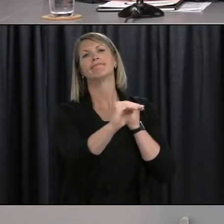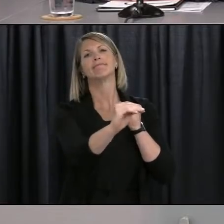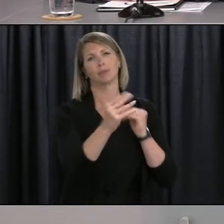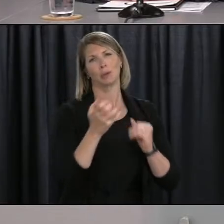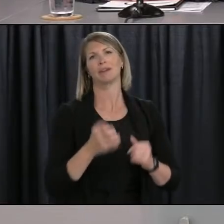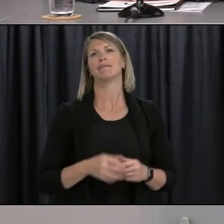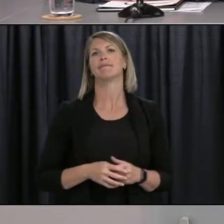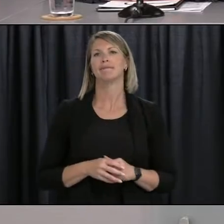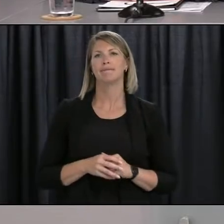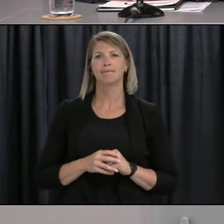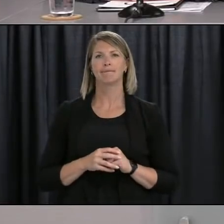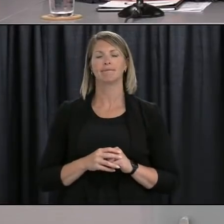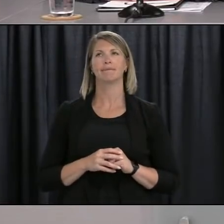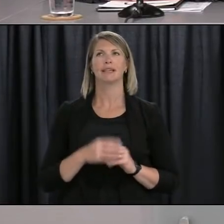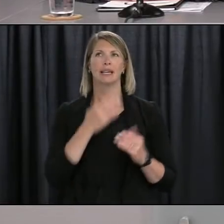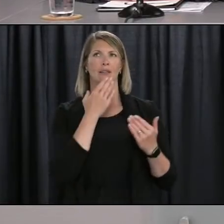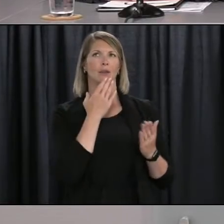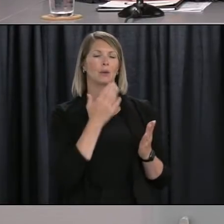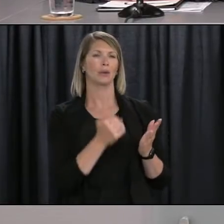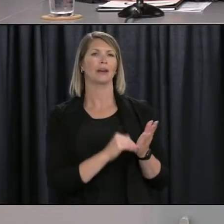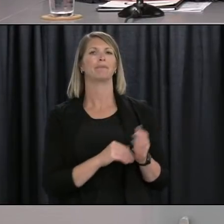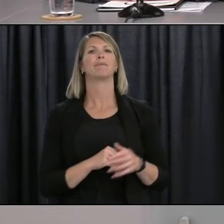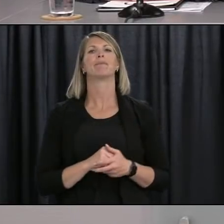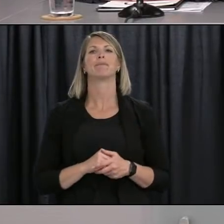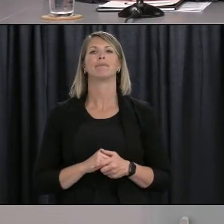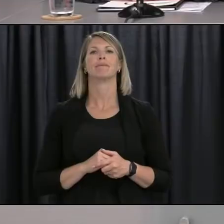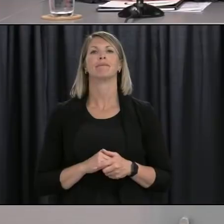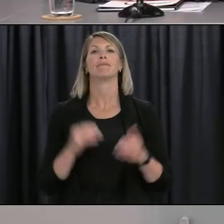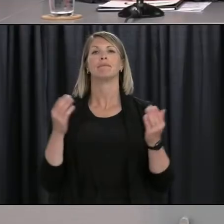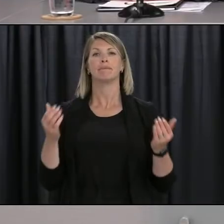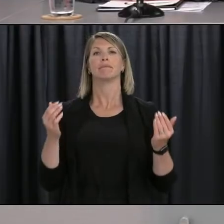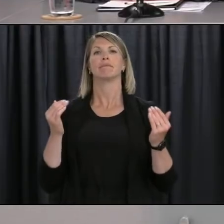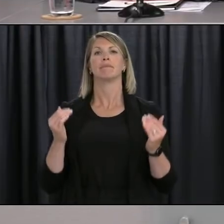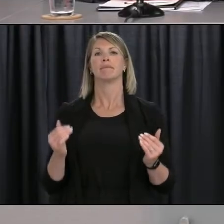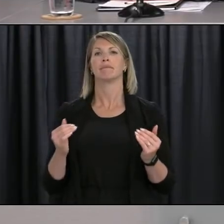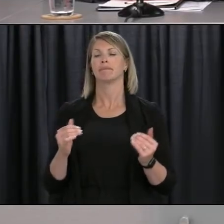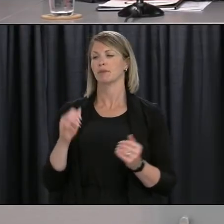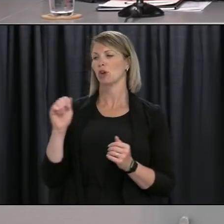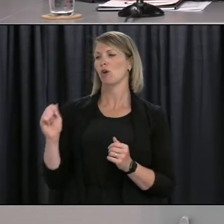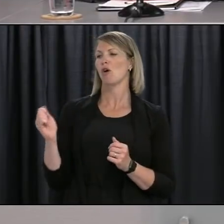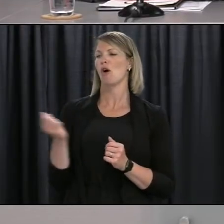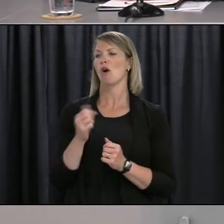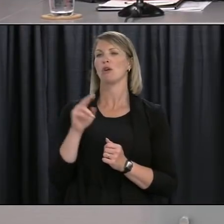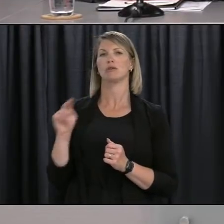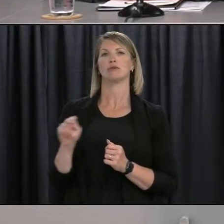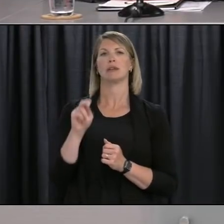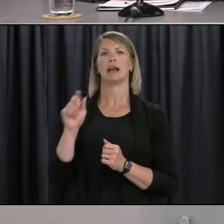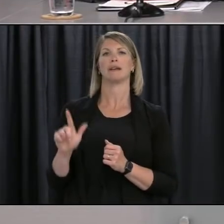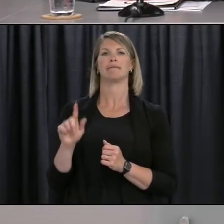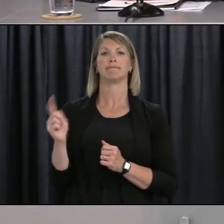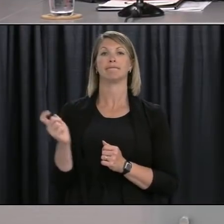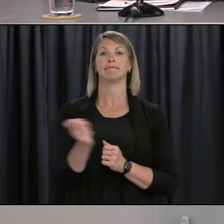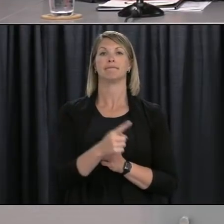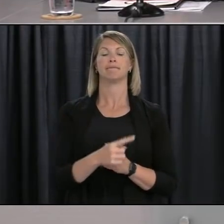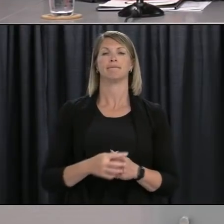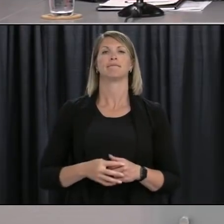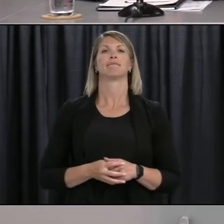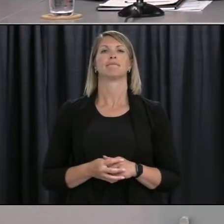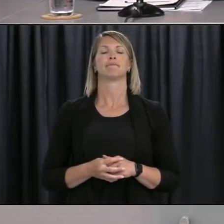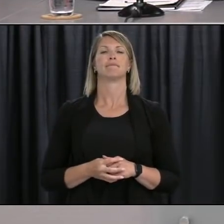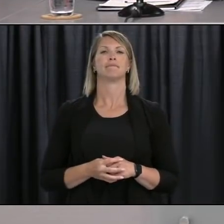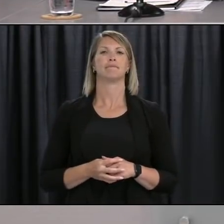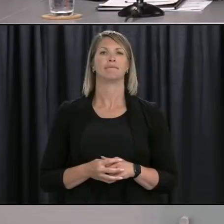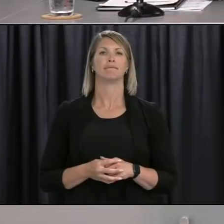Thank you again. Our next questions are from Ashley Fitzpatrick of All Newfoundland Labrador. Please go ahead. Thank